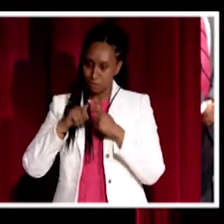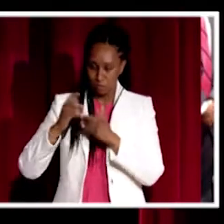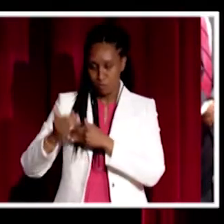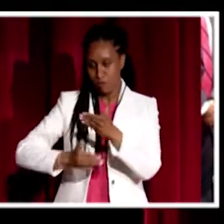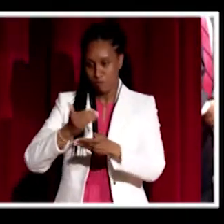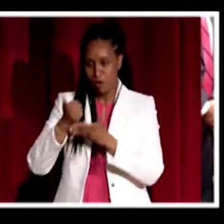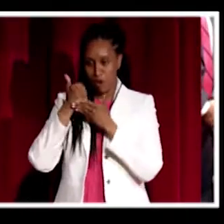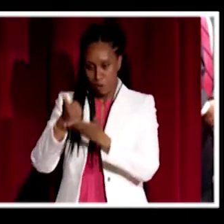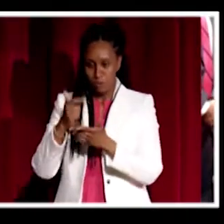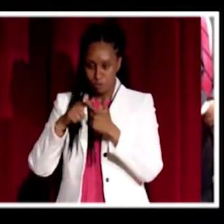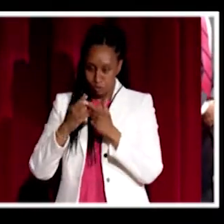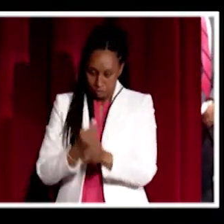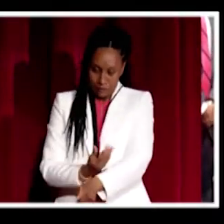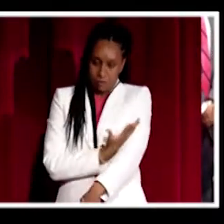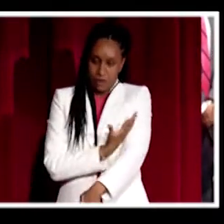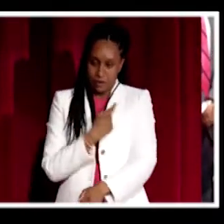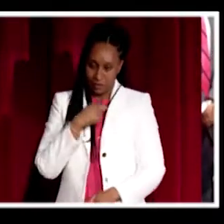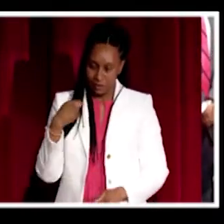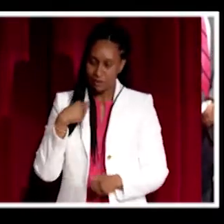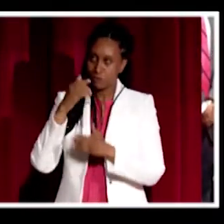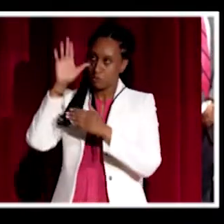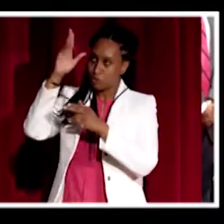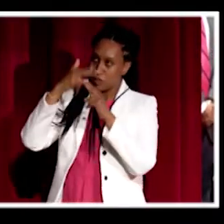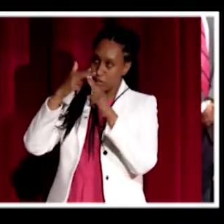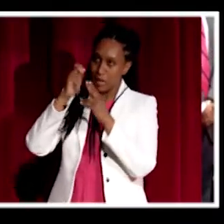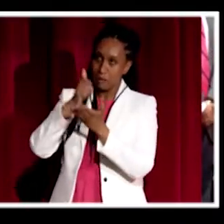forward. With your name, Amen.